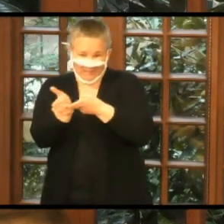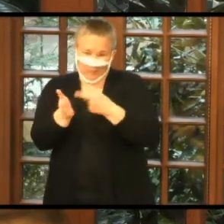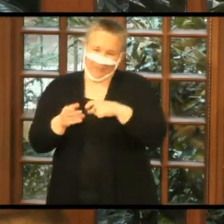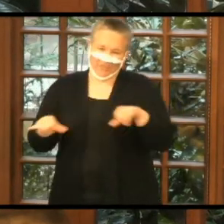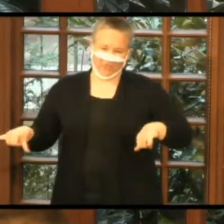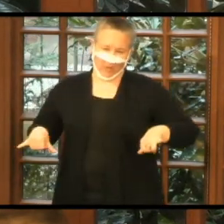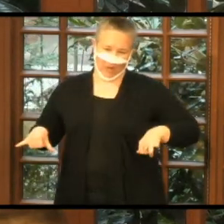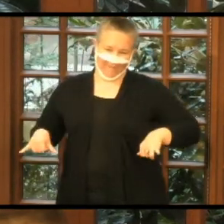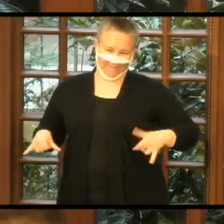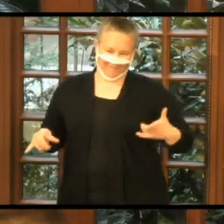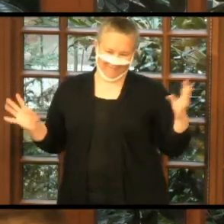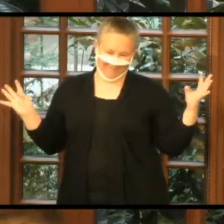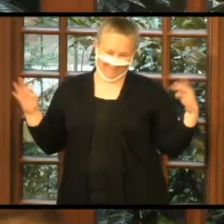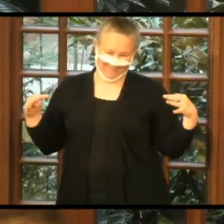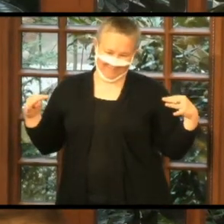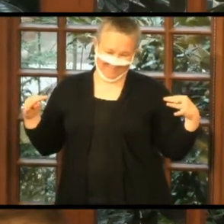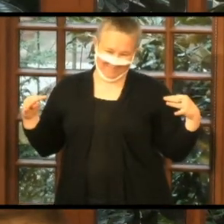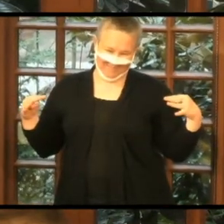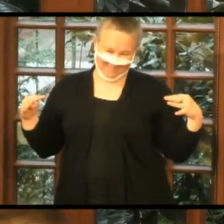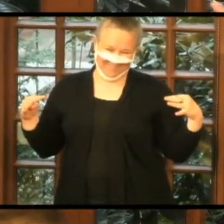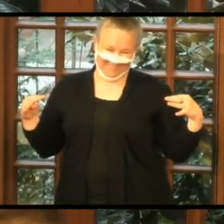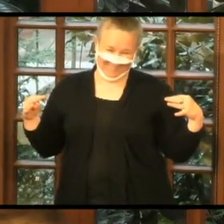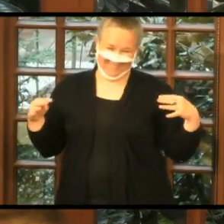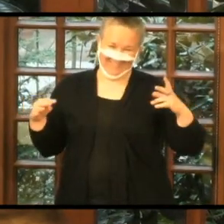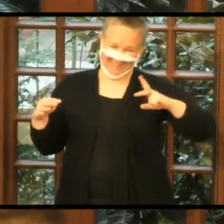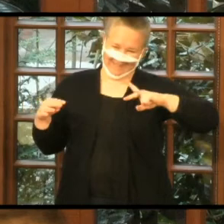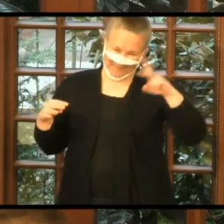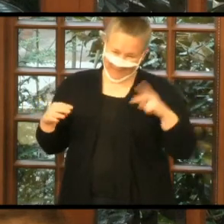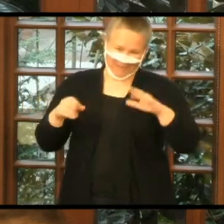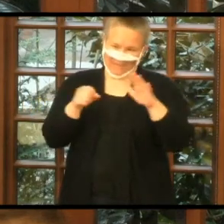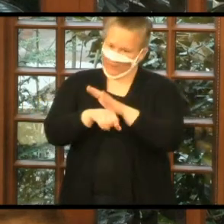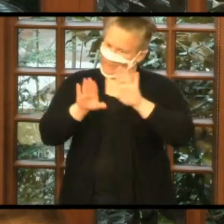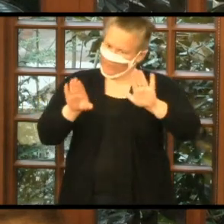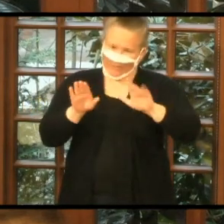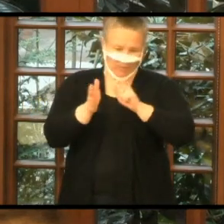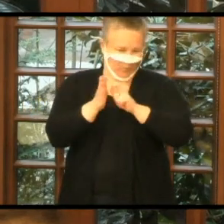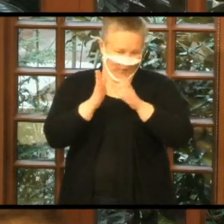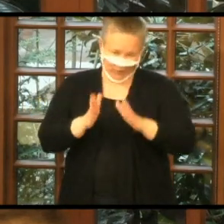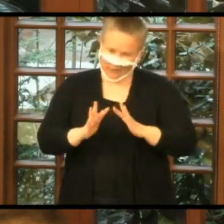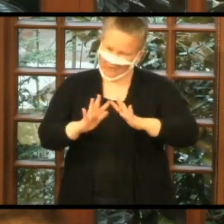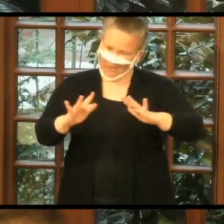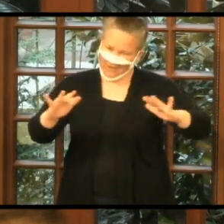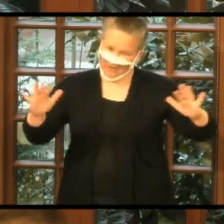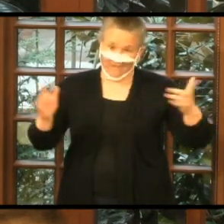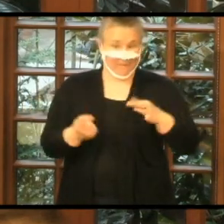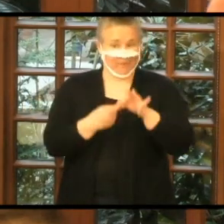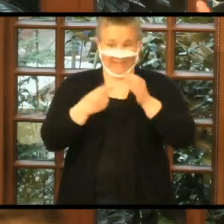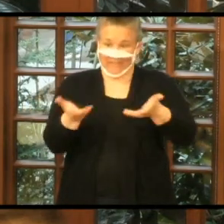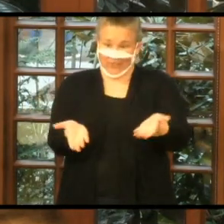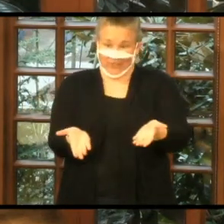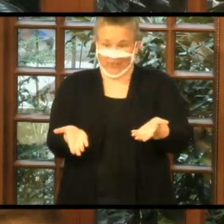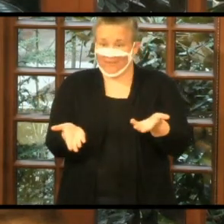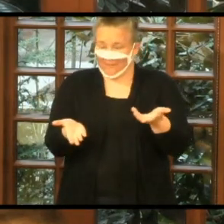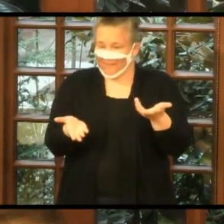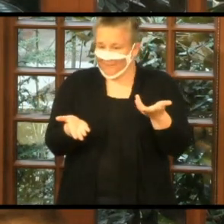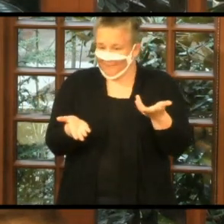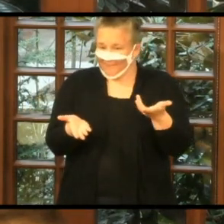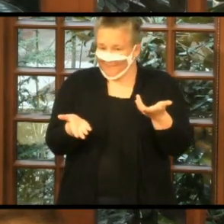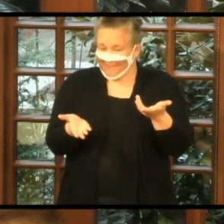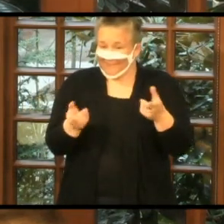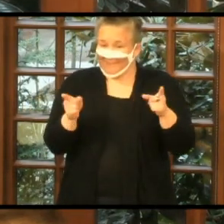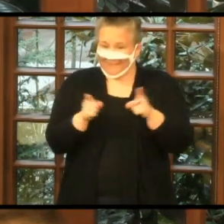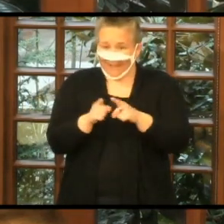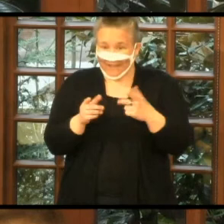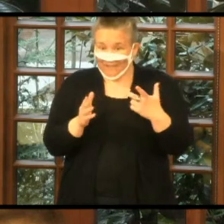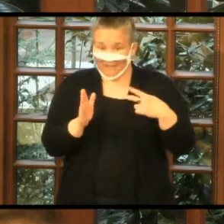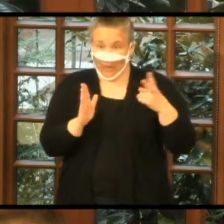off. I mean, Philadelphia is full of great writers, and this in particular, as a reading,